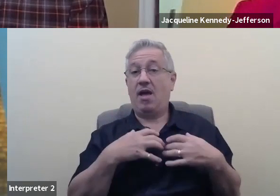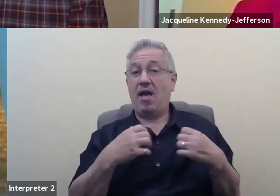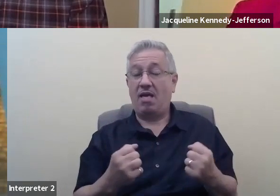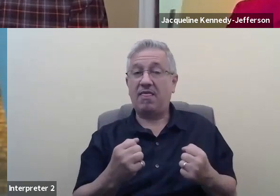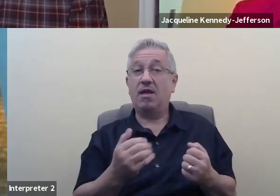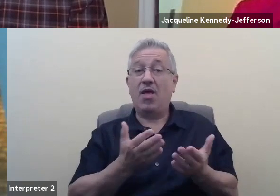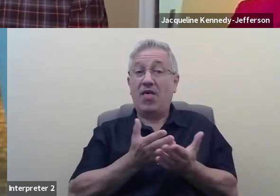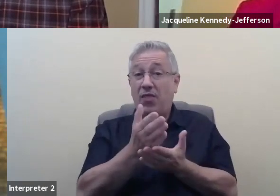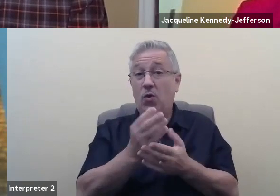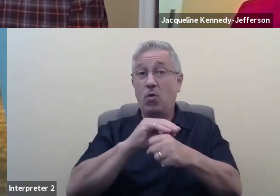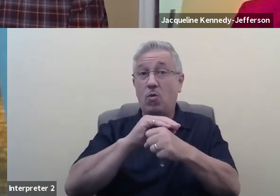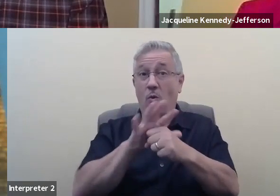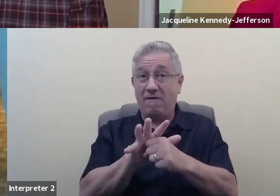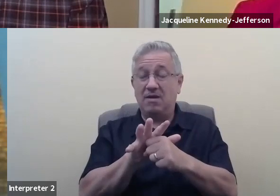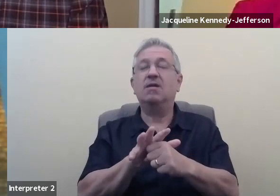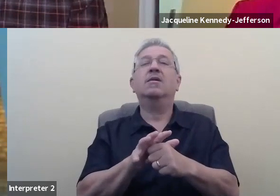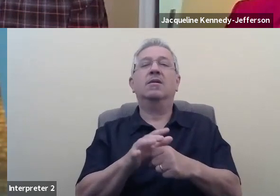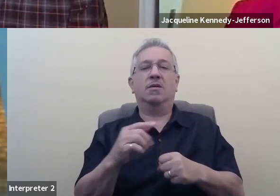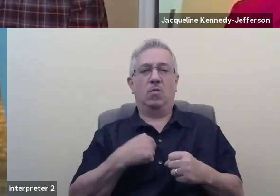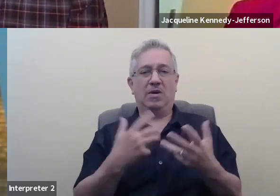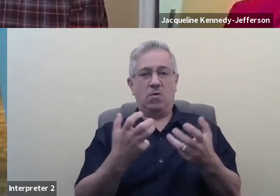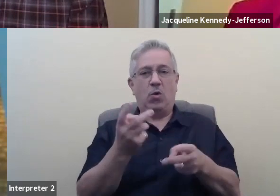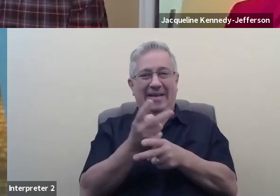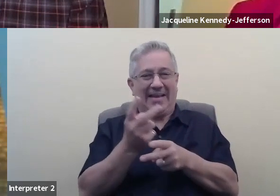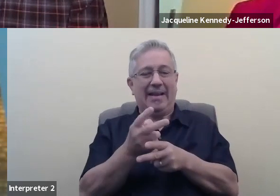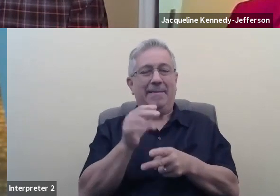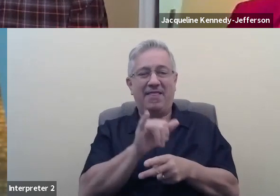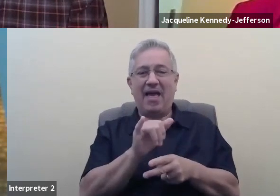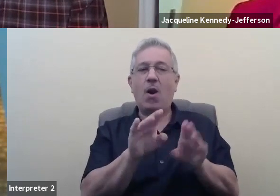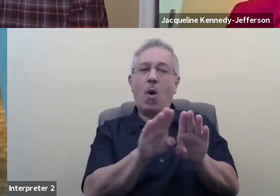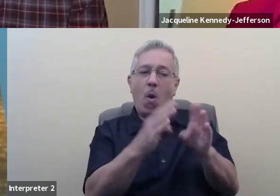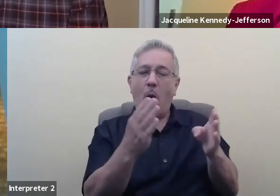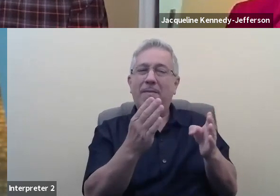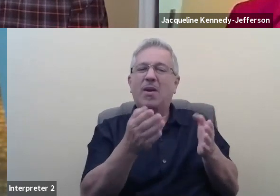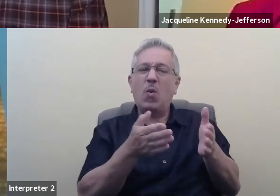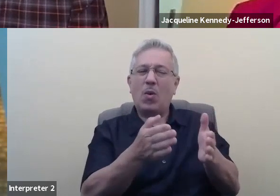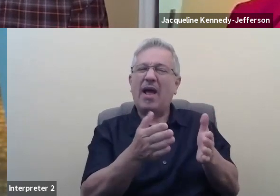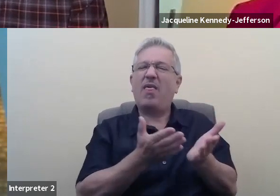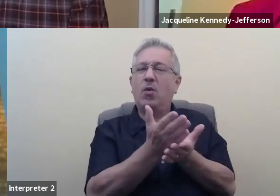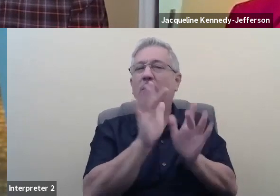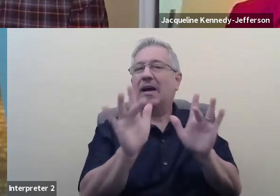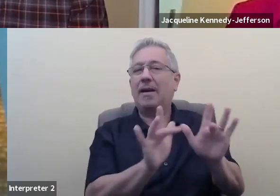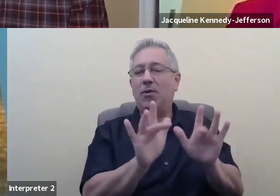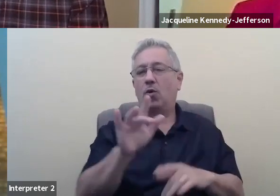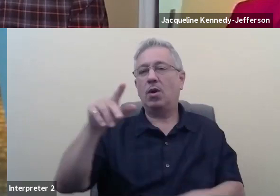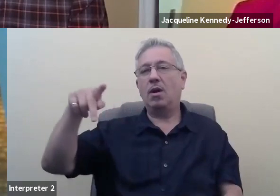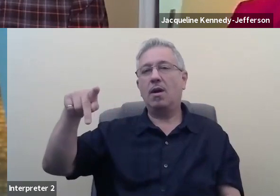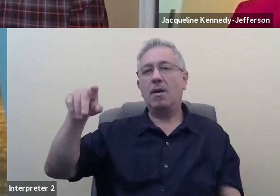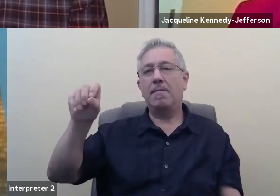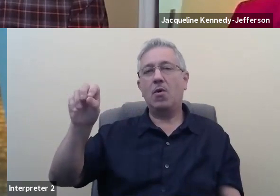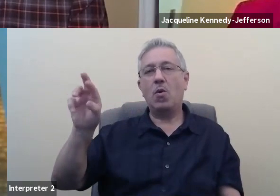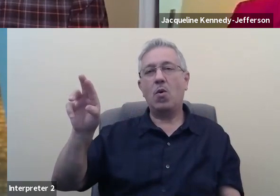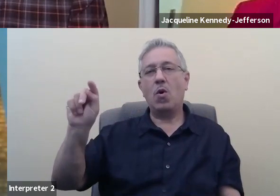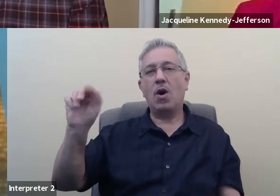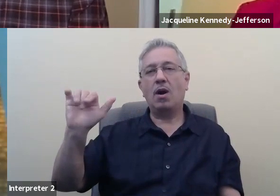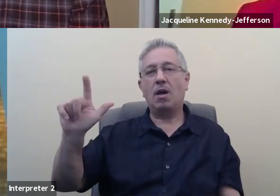during this time. And so we have been sustaining that portal and adding additional information, videos, topics